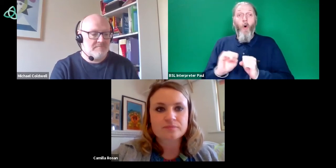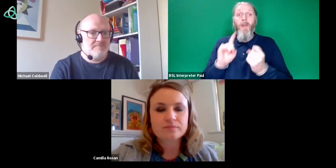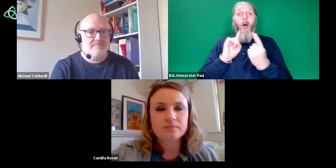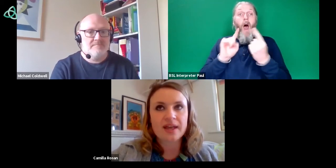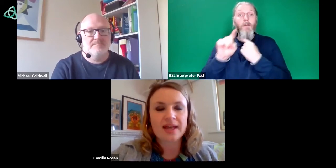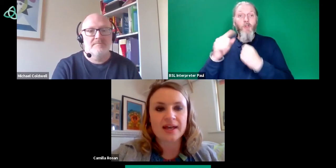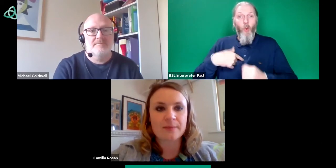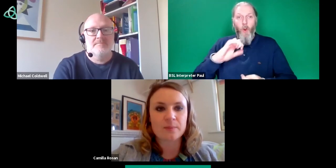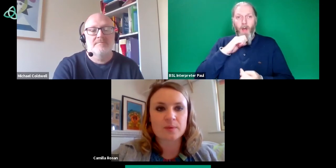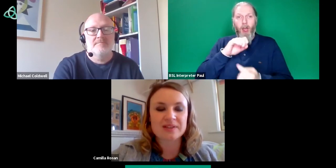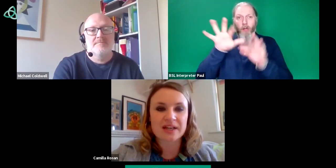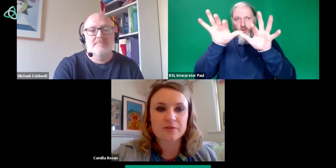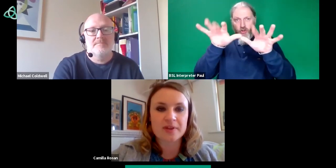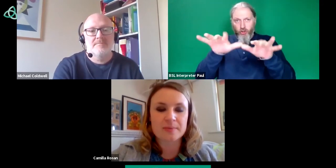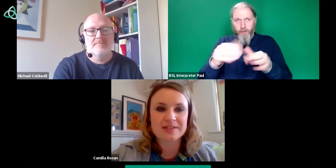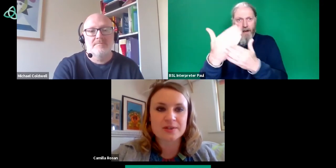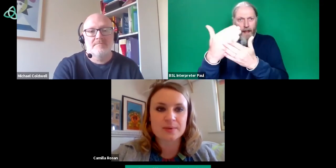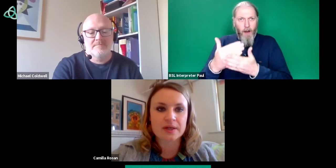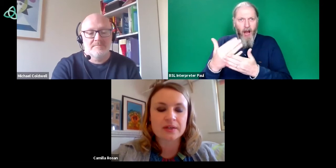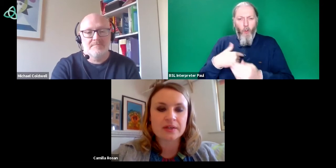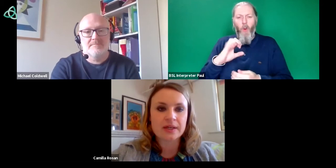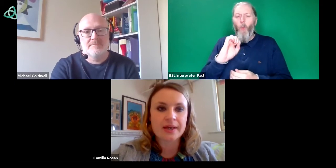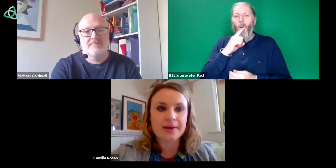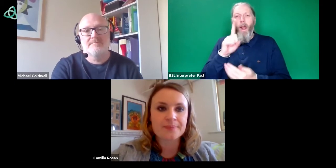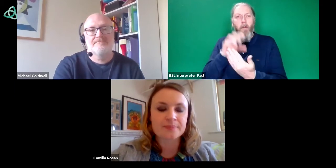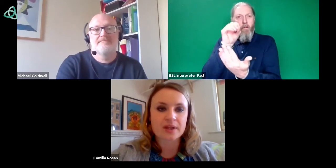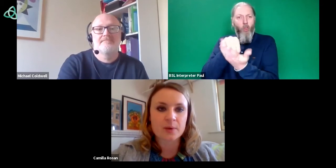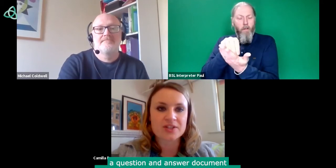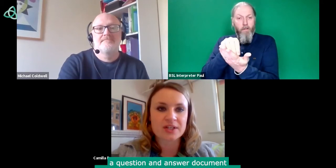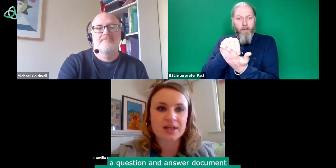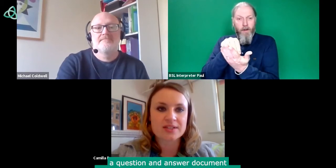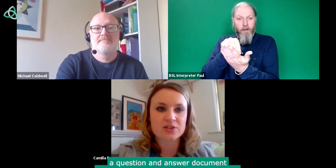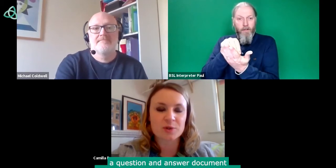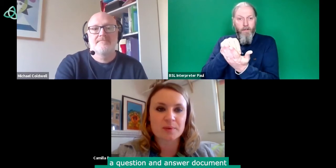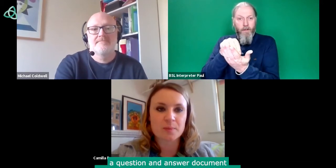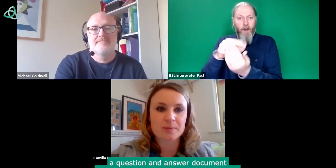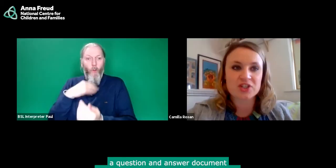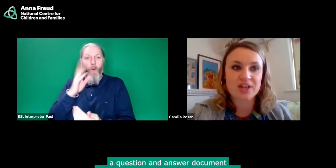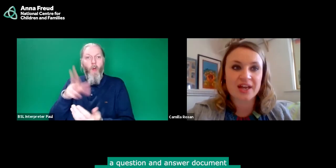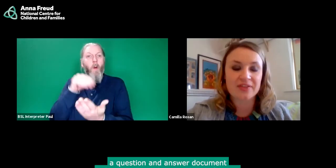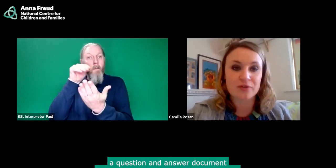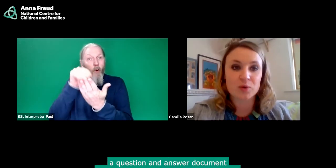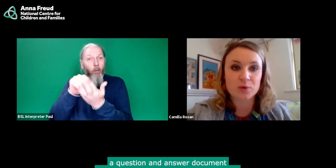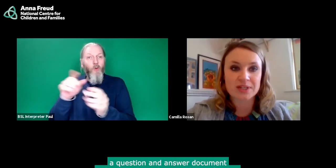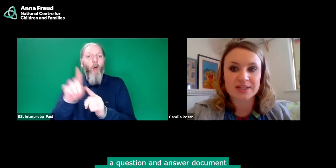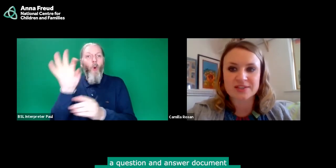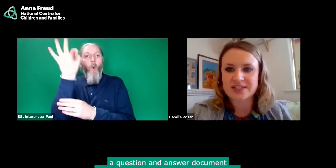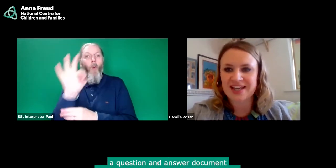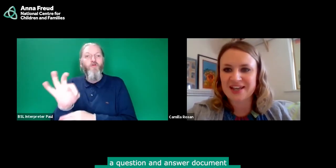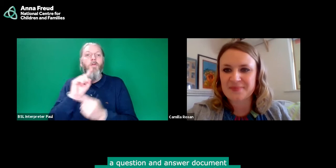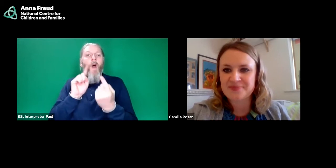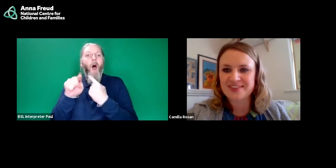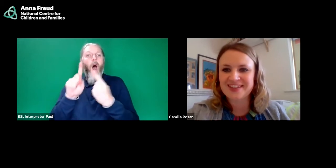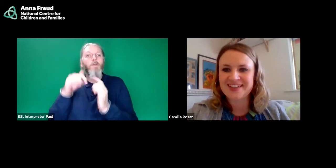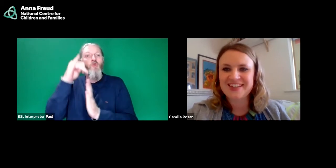and we'll kind of put them into a question and answer document when we share the recordings